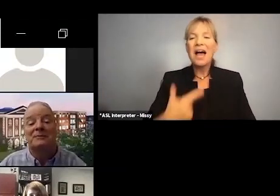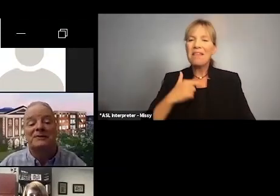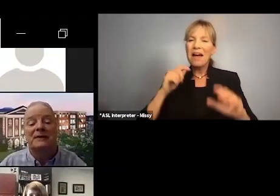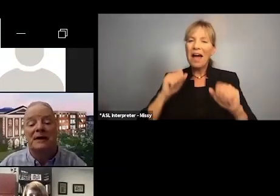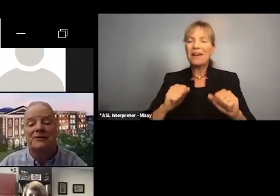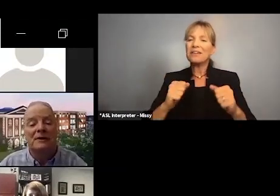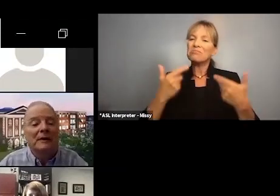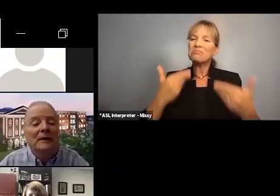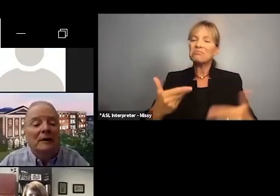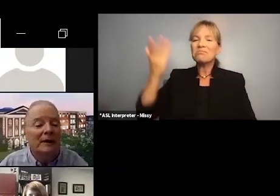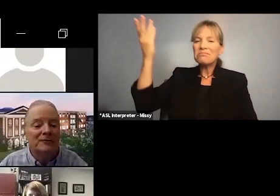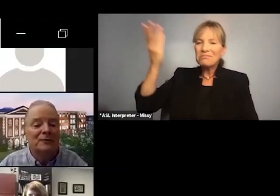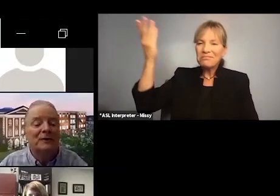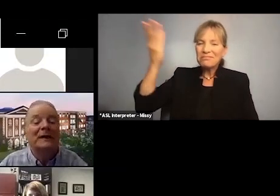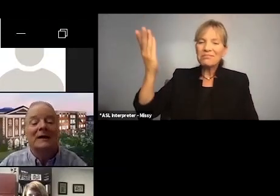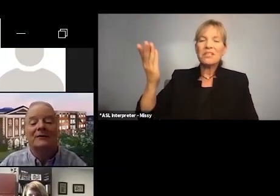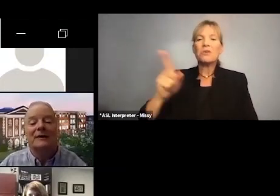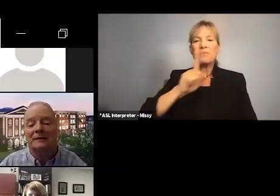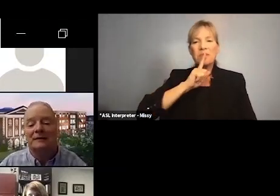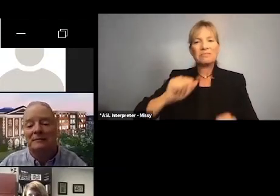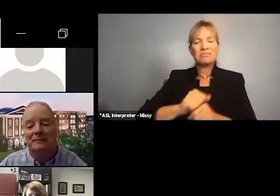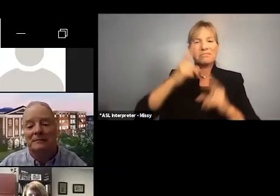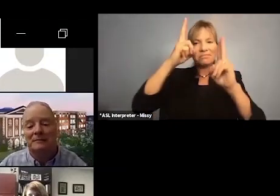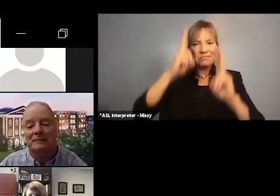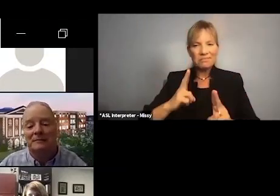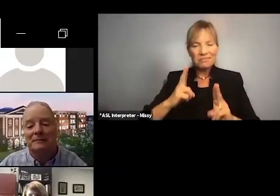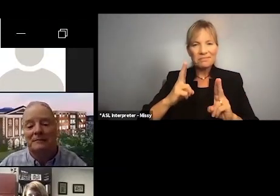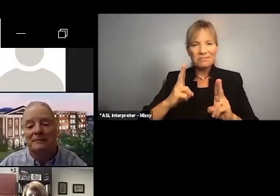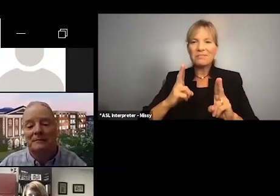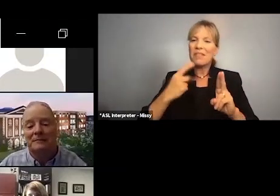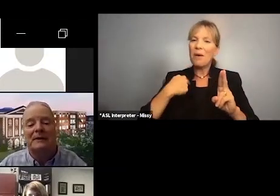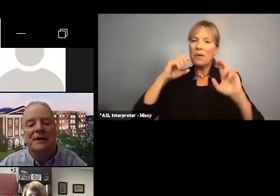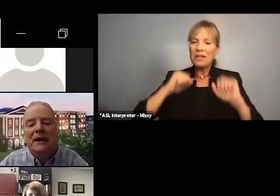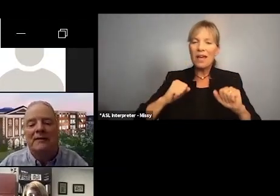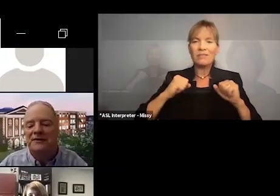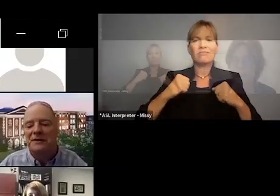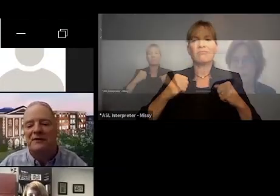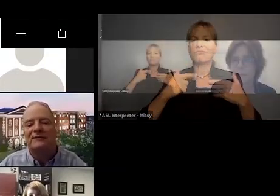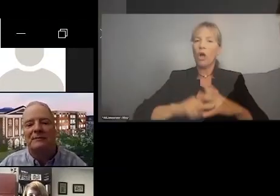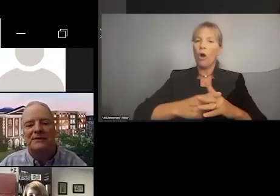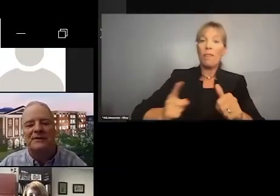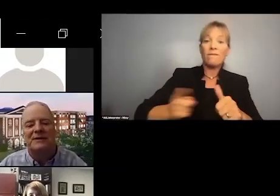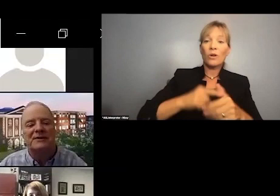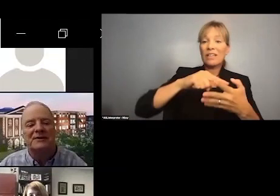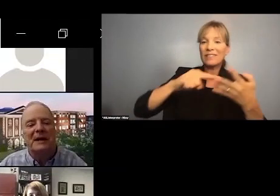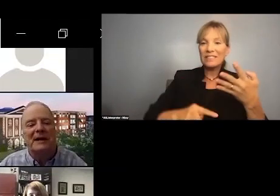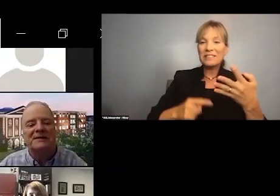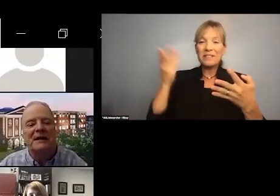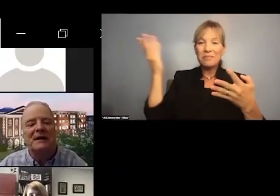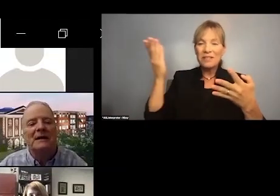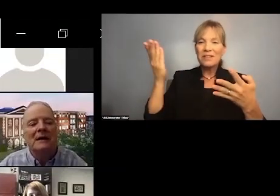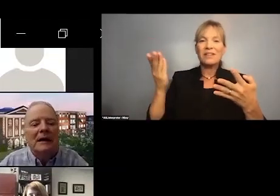this presentation. We are truly honored to be able to make the first in the series of presentations